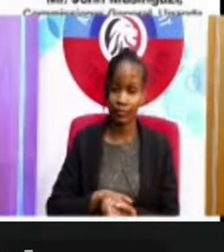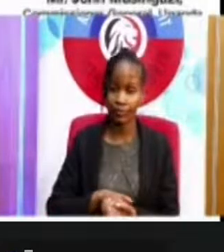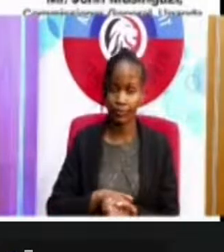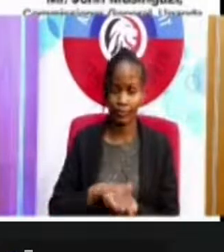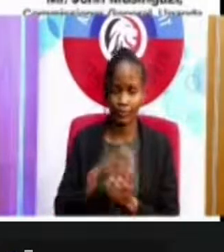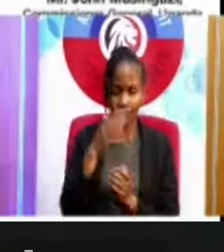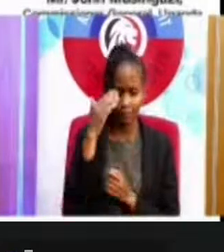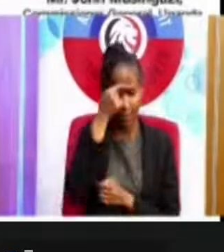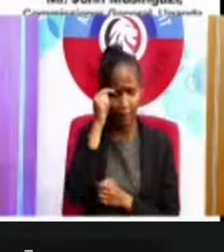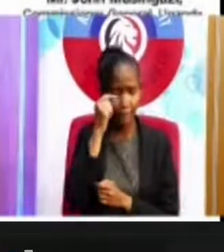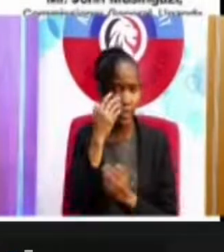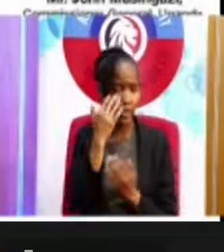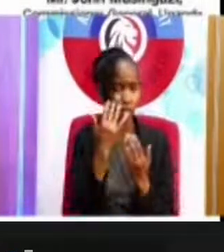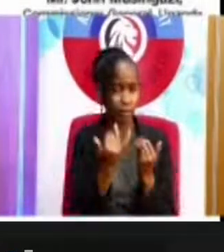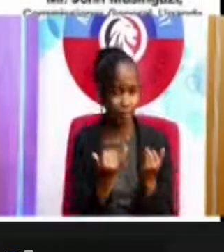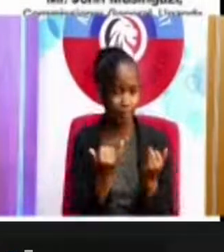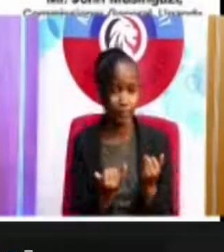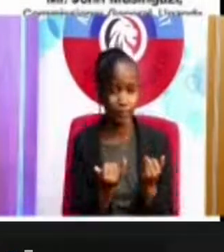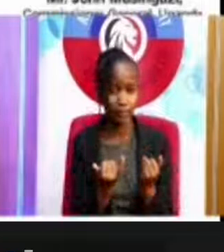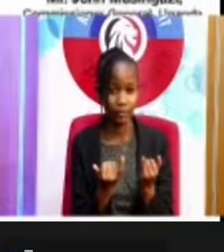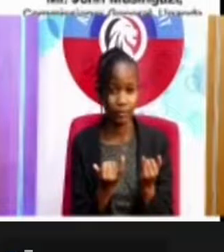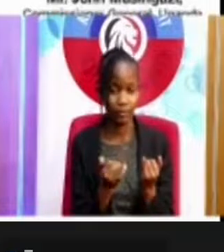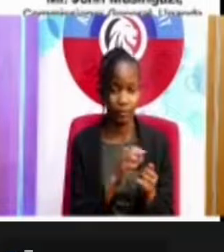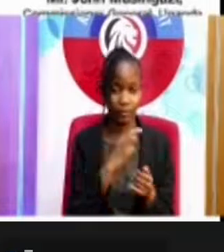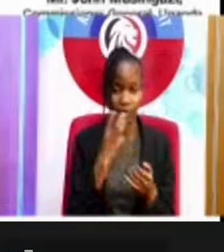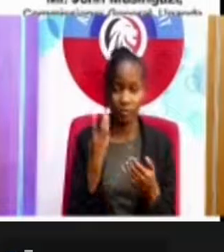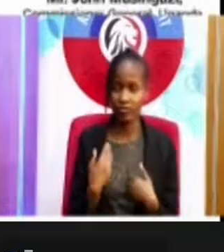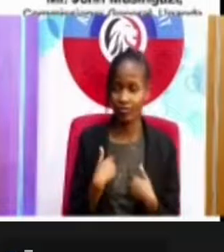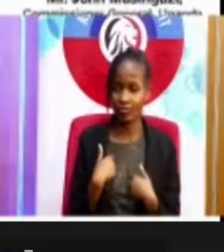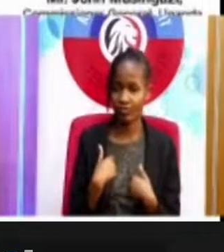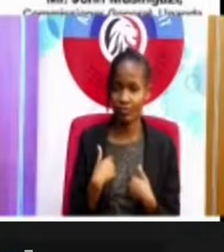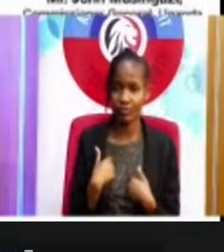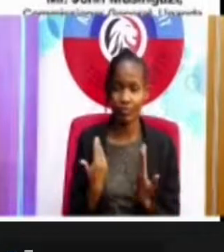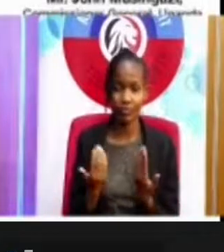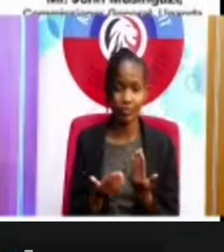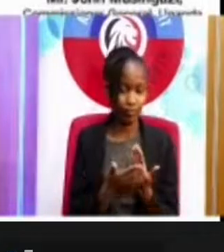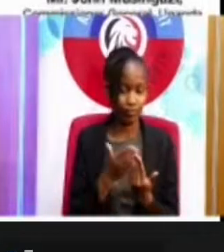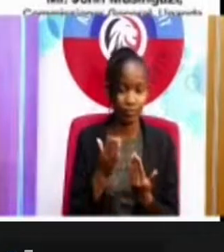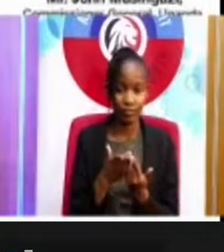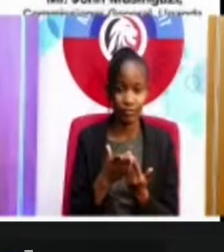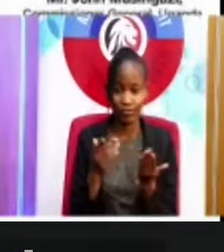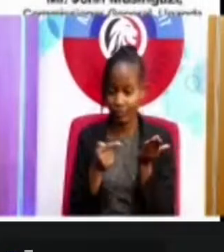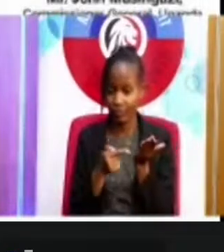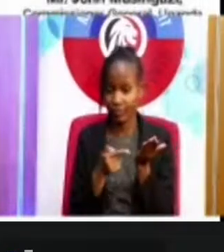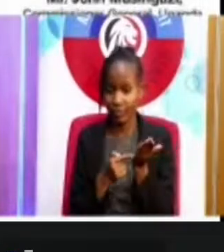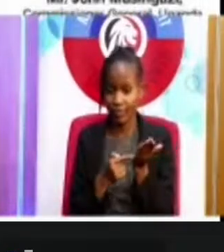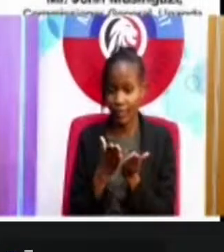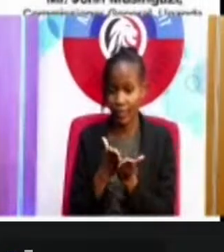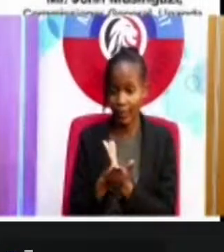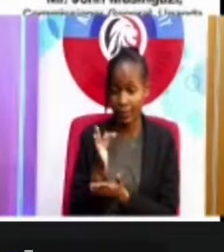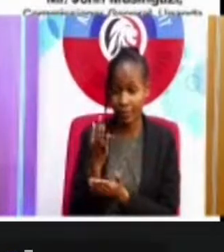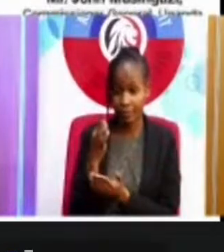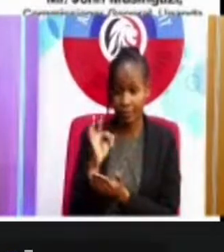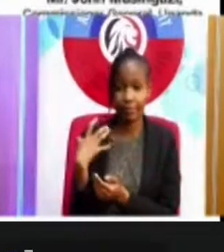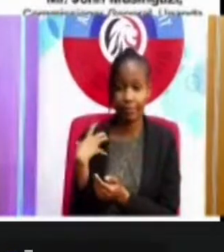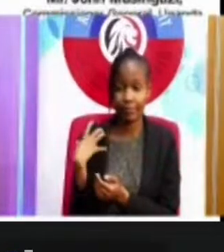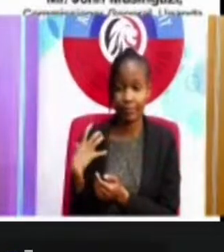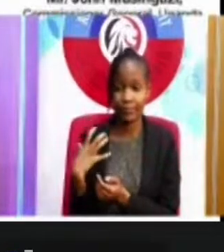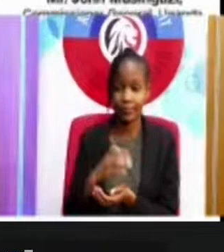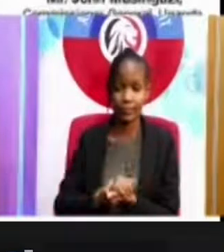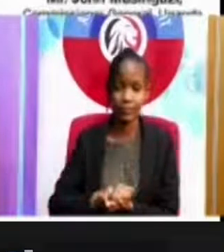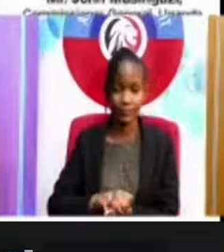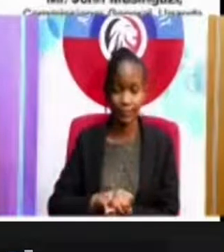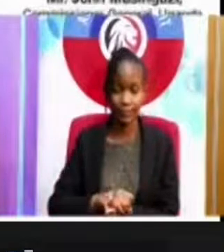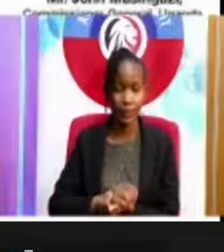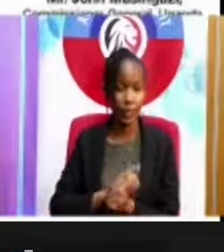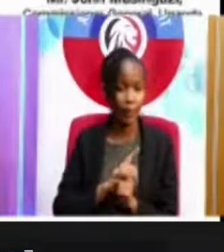now, we have treated technology as the exclusive rights of the rich. But